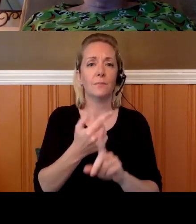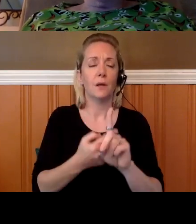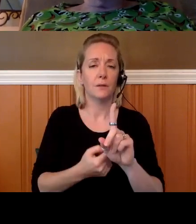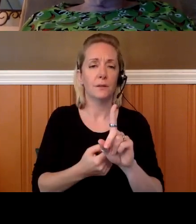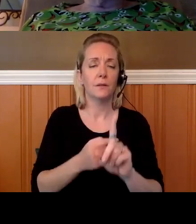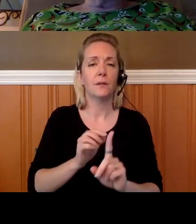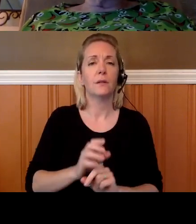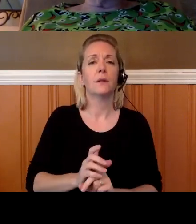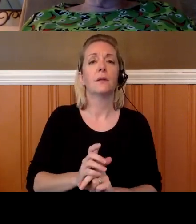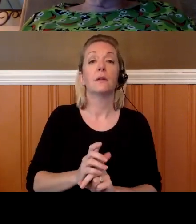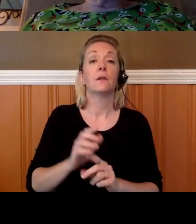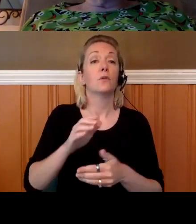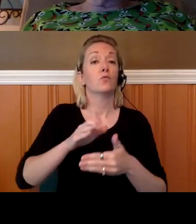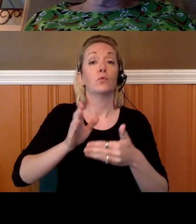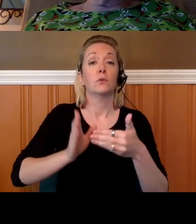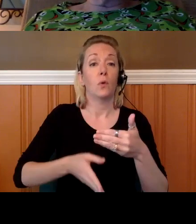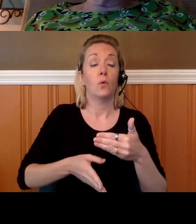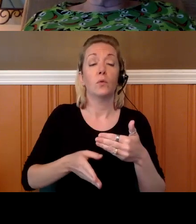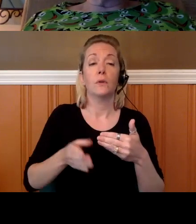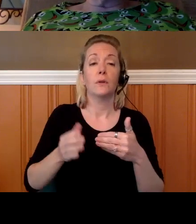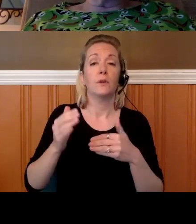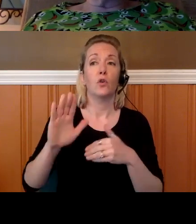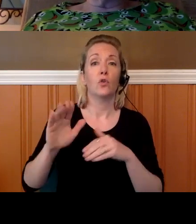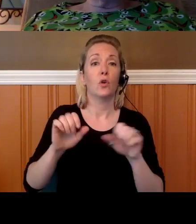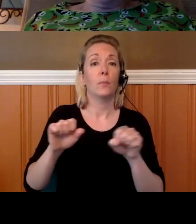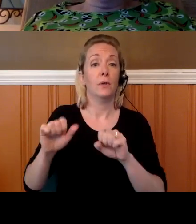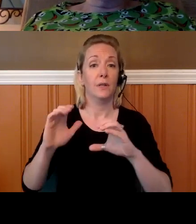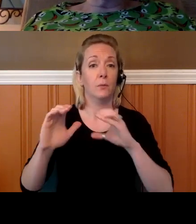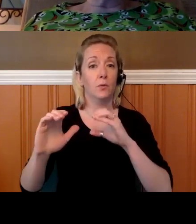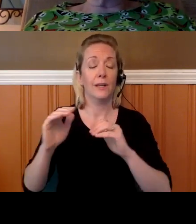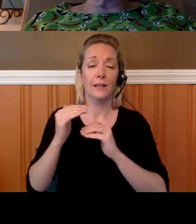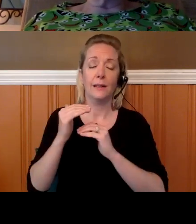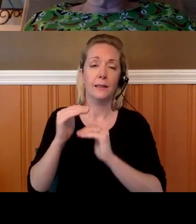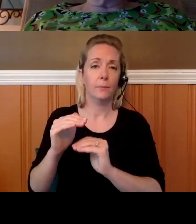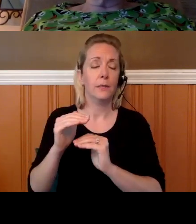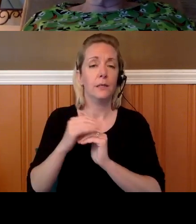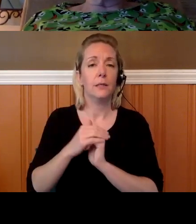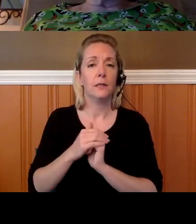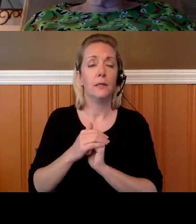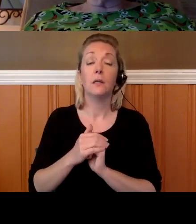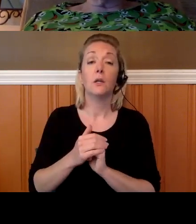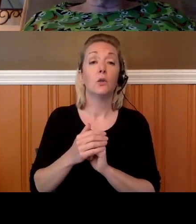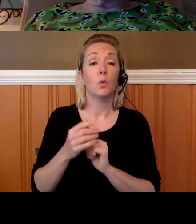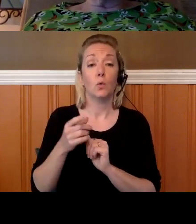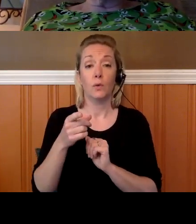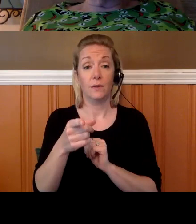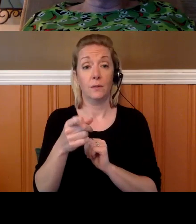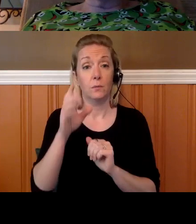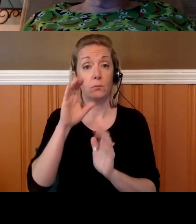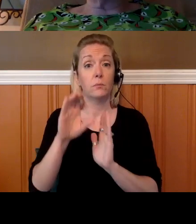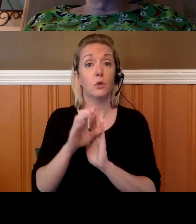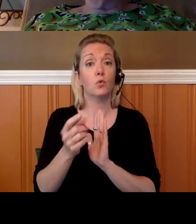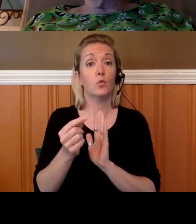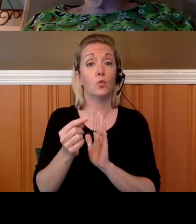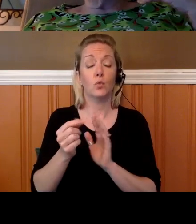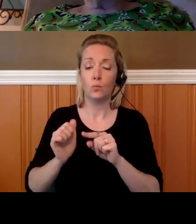had very limited ability to communicate, and we were working on recognizing pictures, but